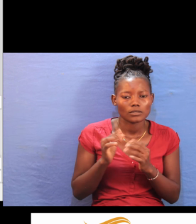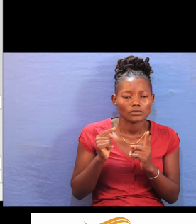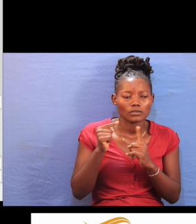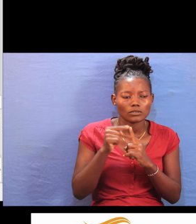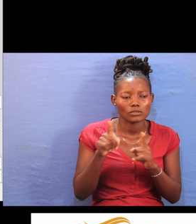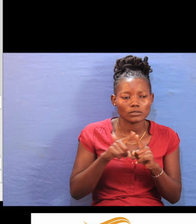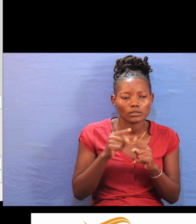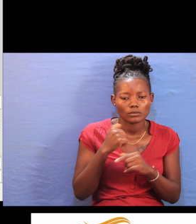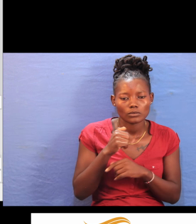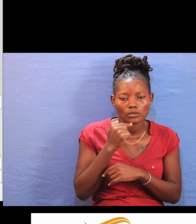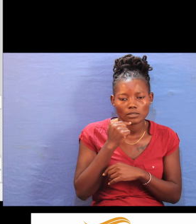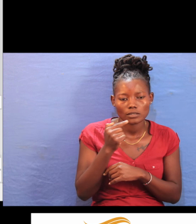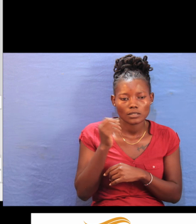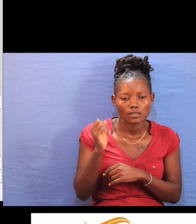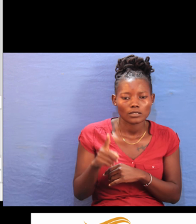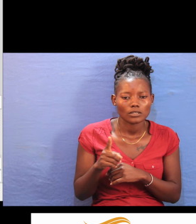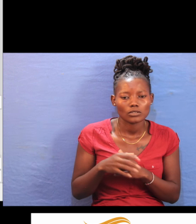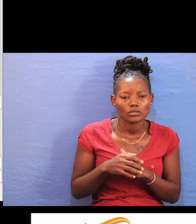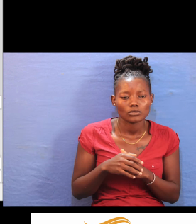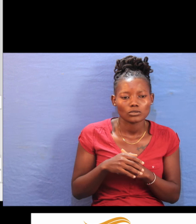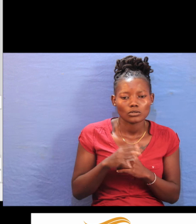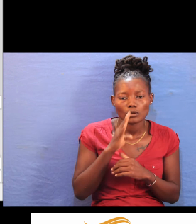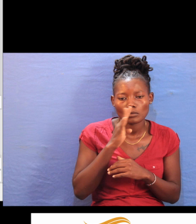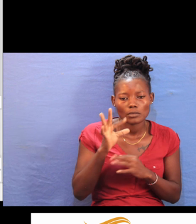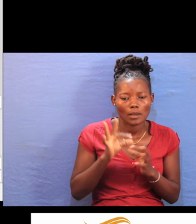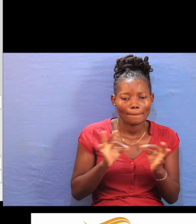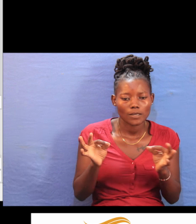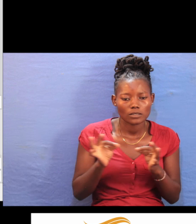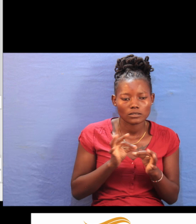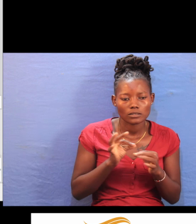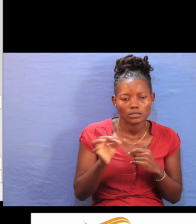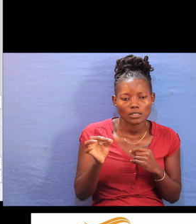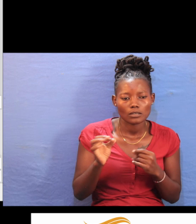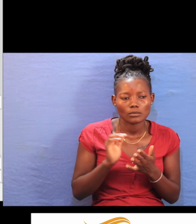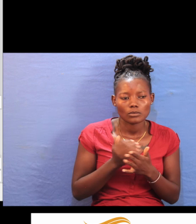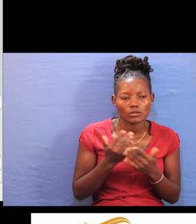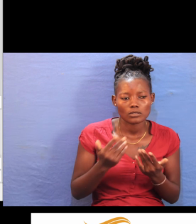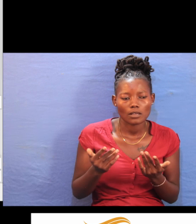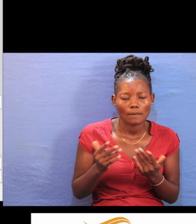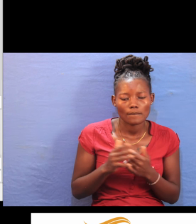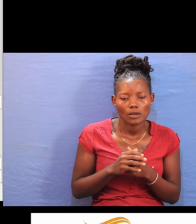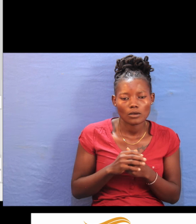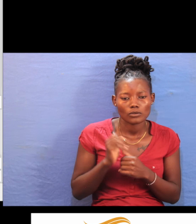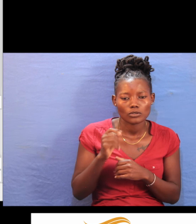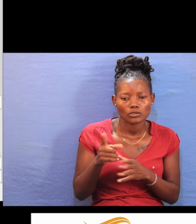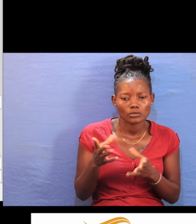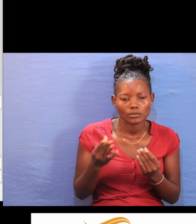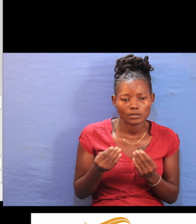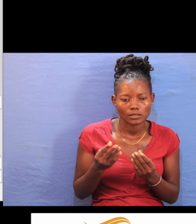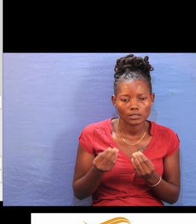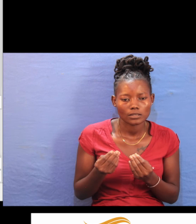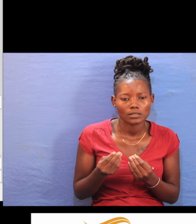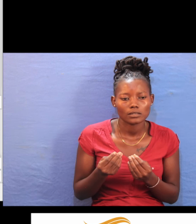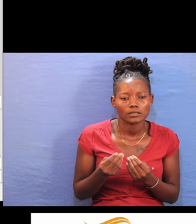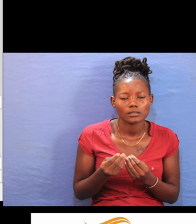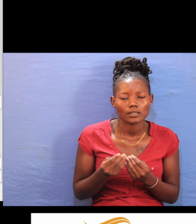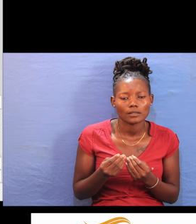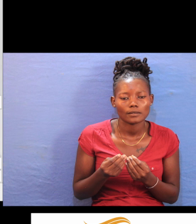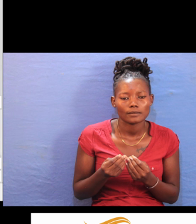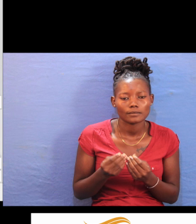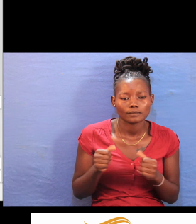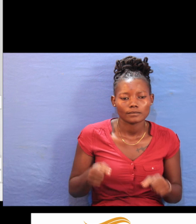called SMARTS. This is related to goal setting. These are basics.